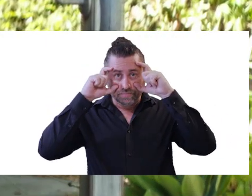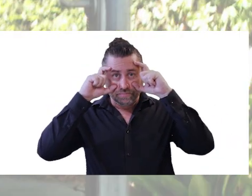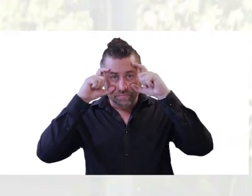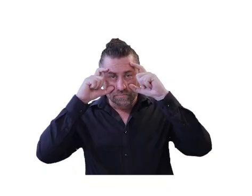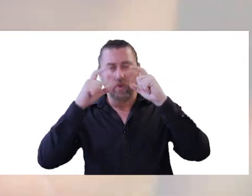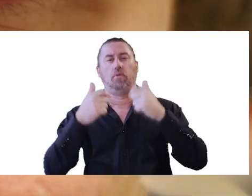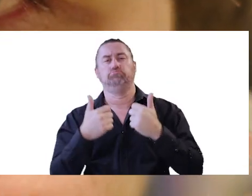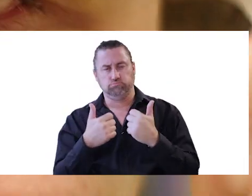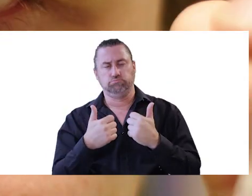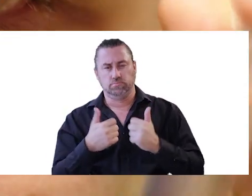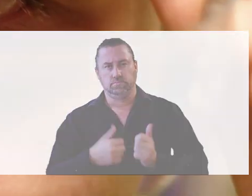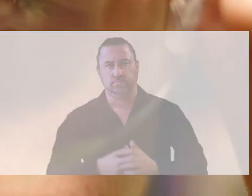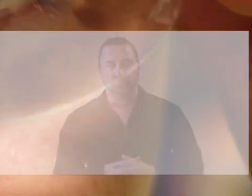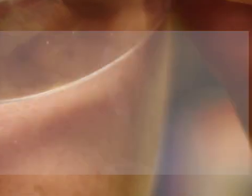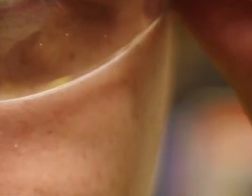goggles.